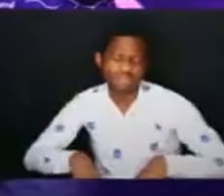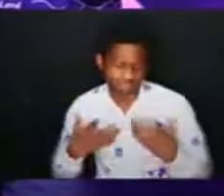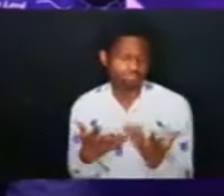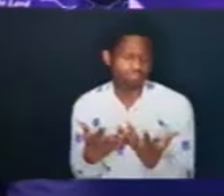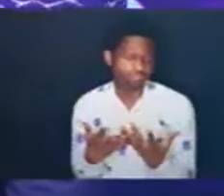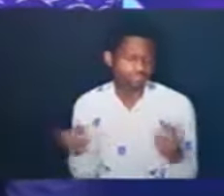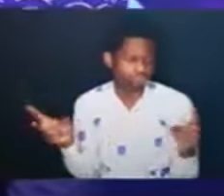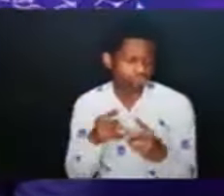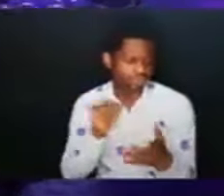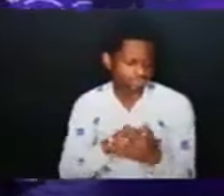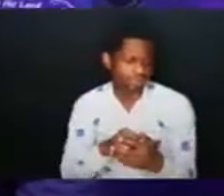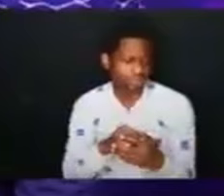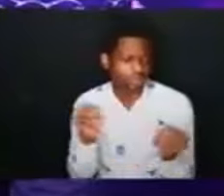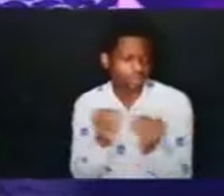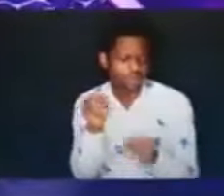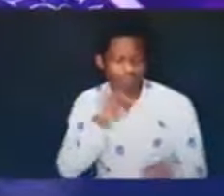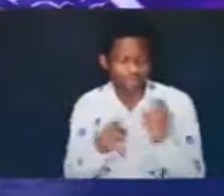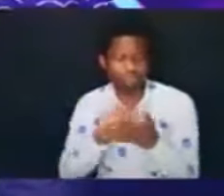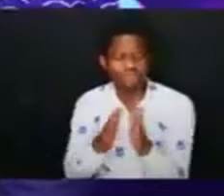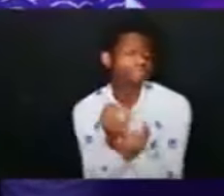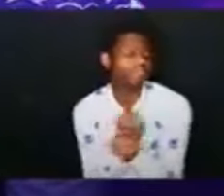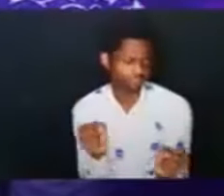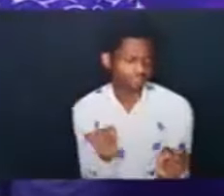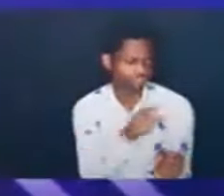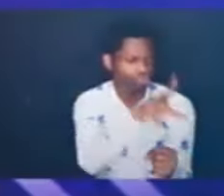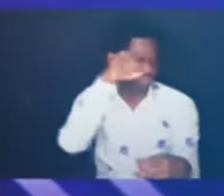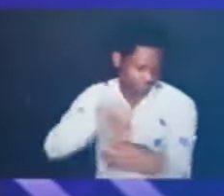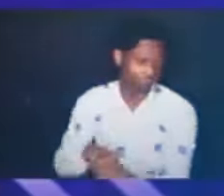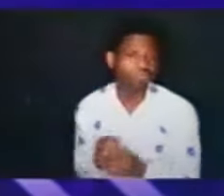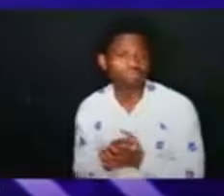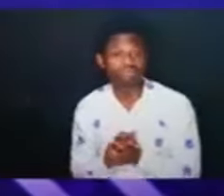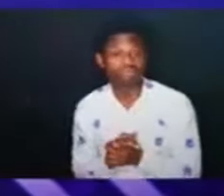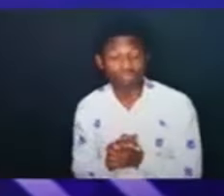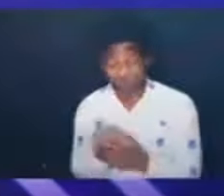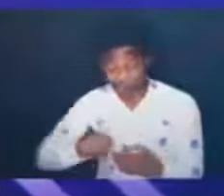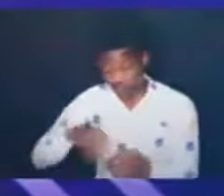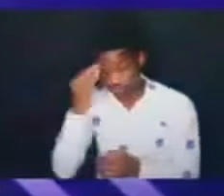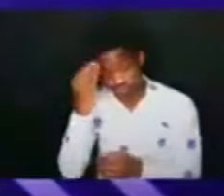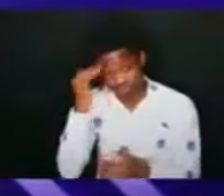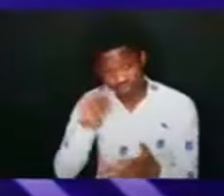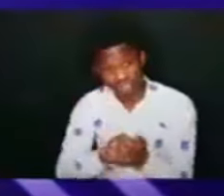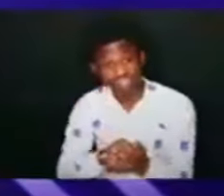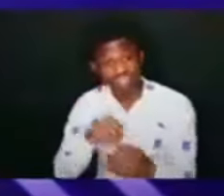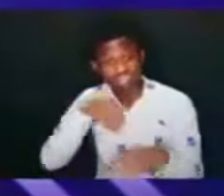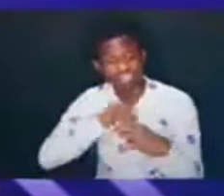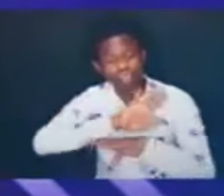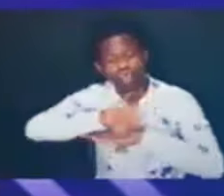na ode beji nipa pi enkwa. And we know that in all things God